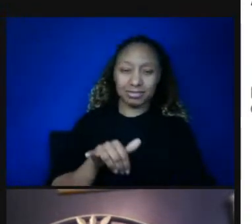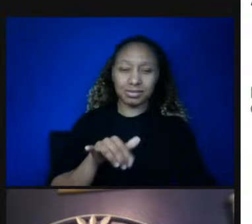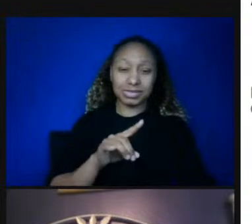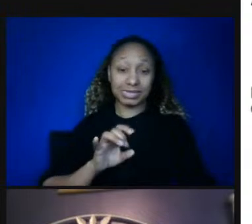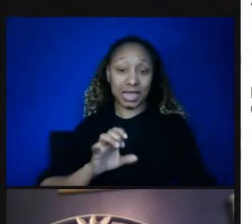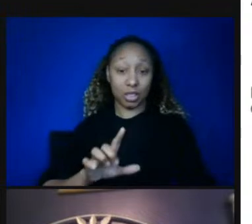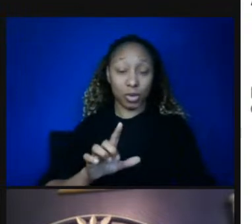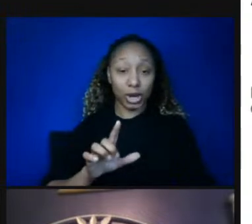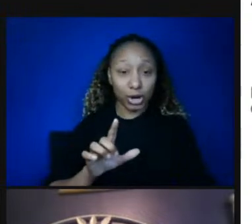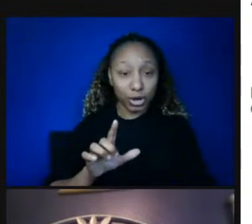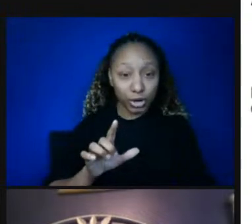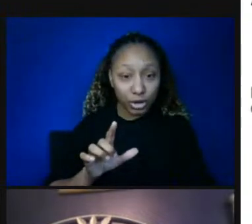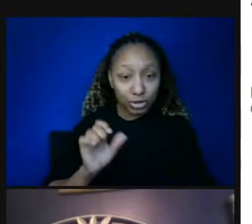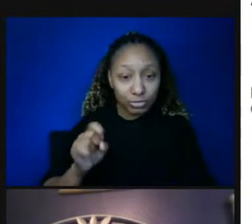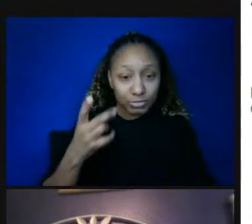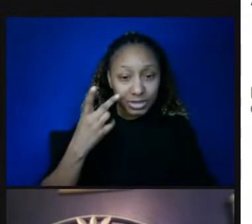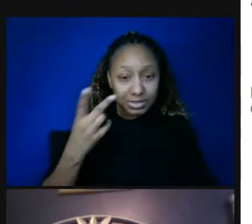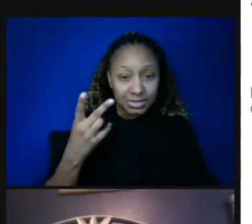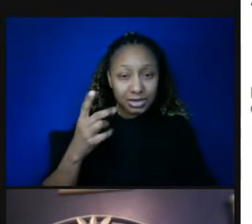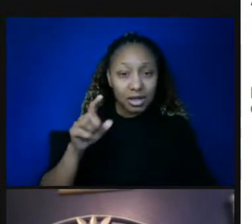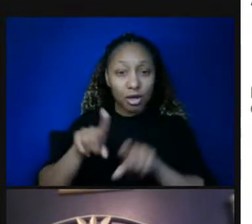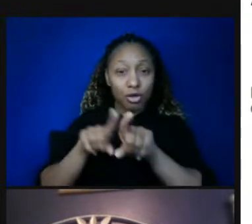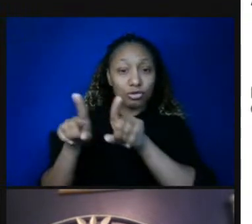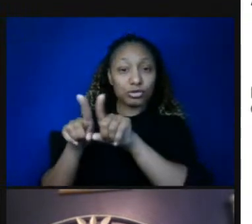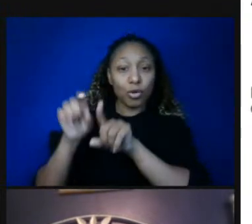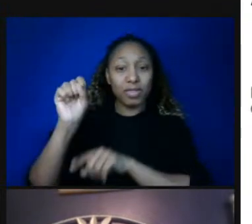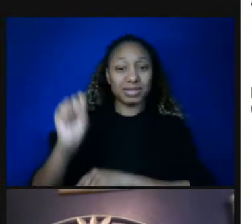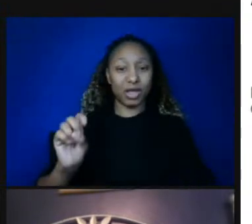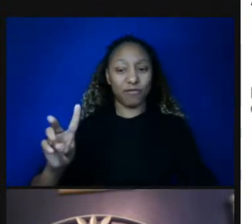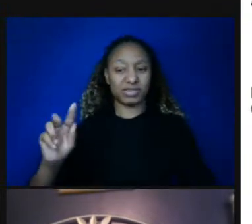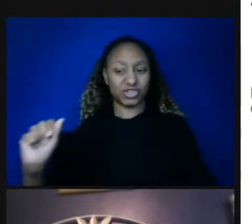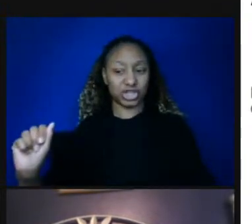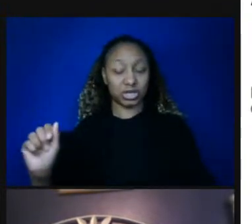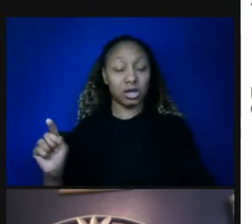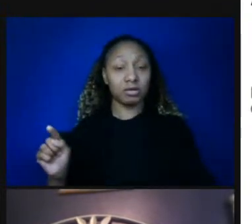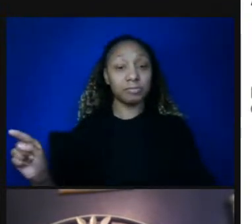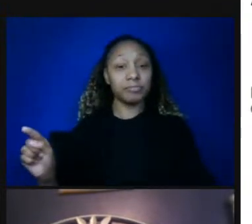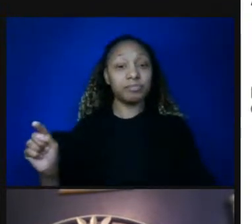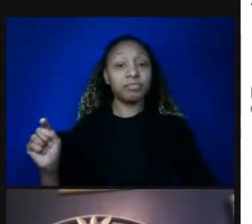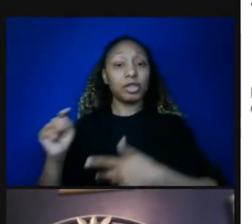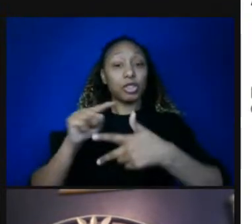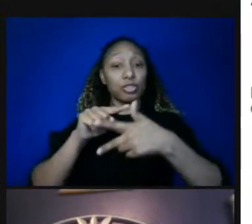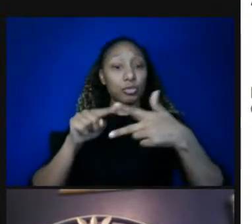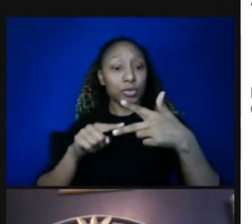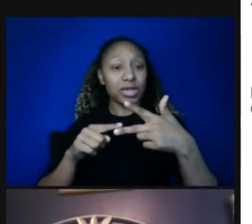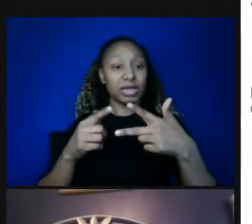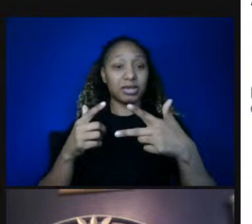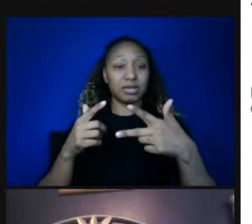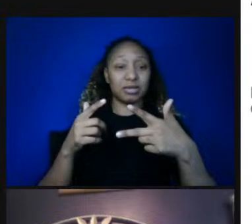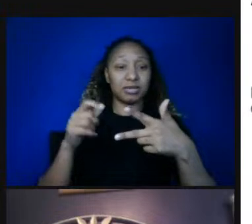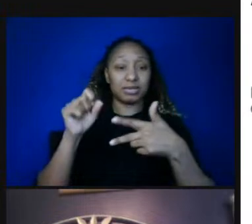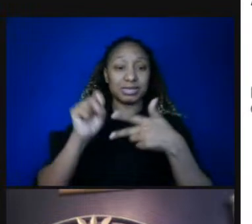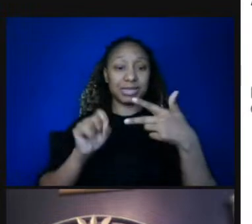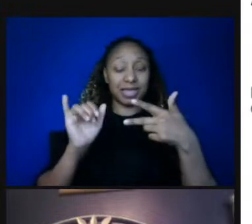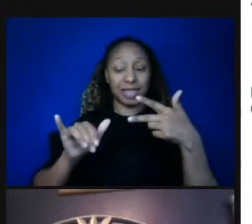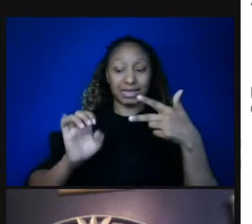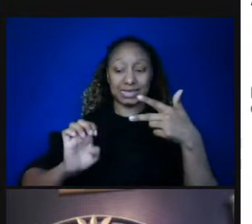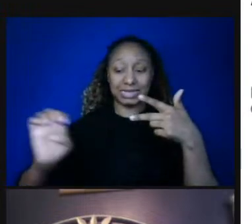Delaware, and to the south is the state of Virginia. So these 3 states and the ones surrounding it are on the